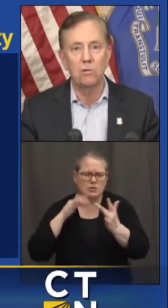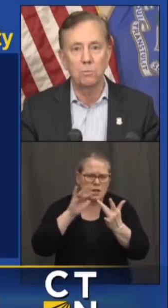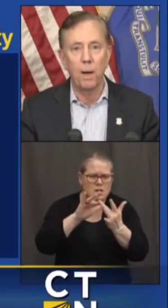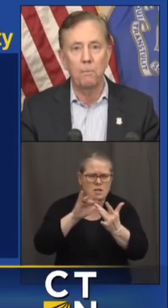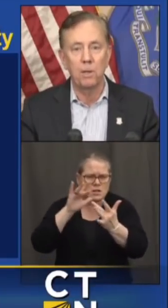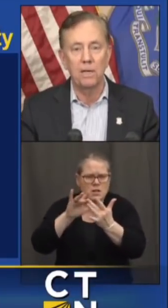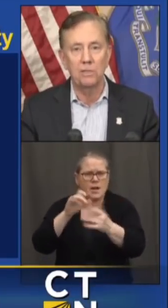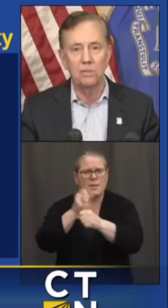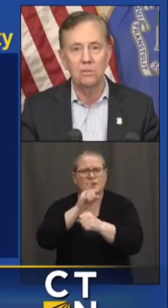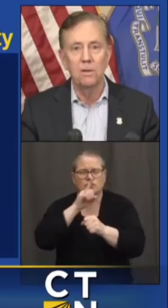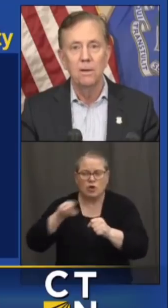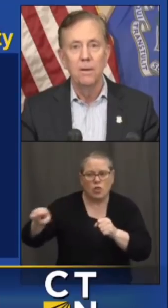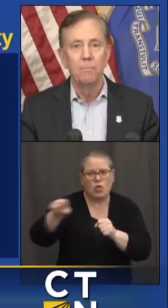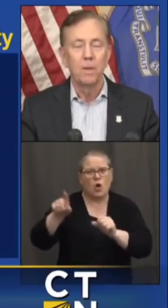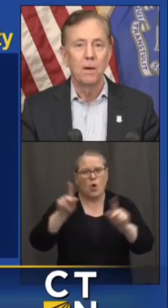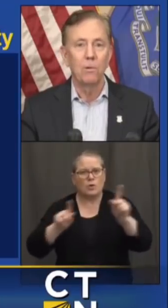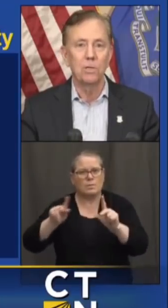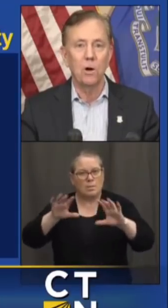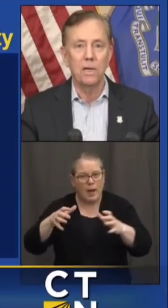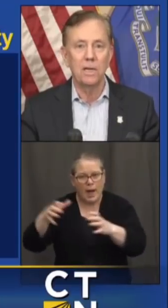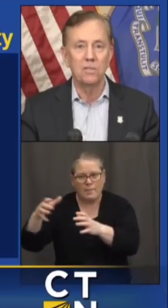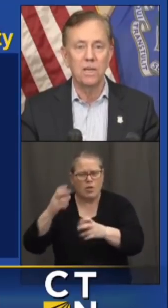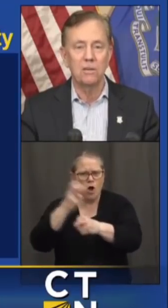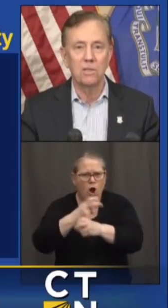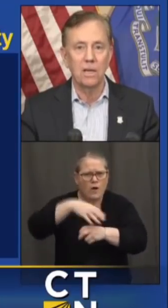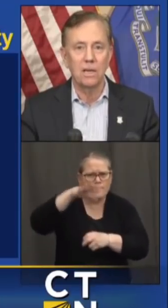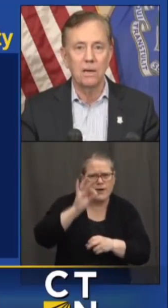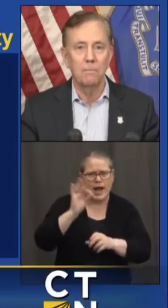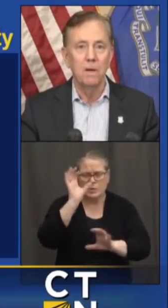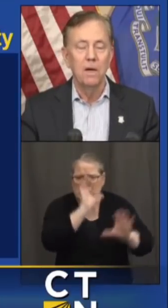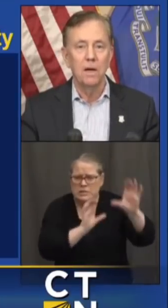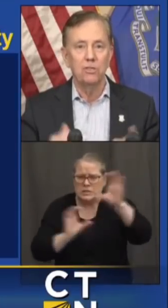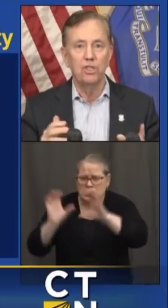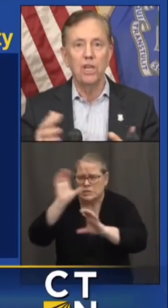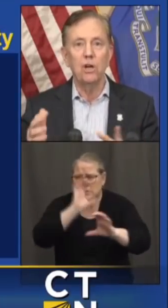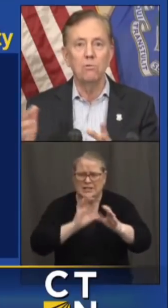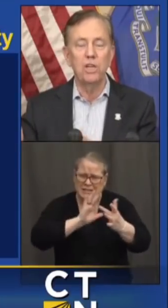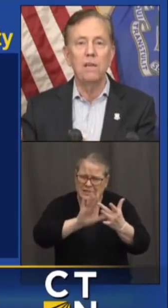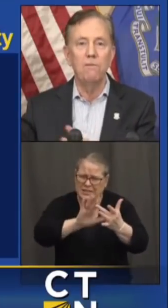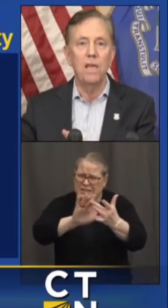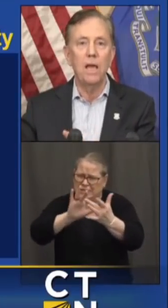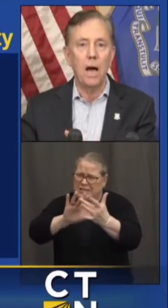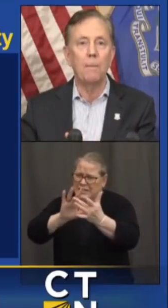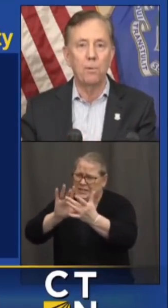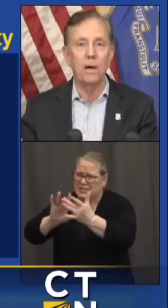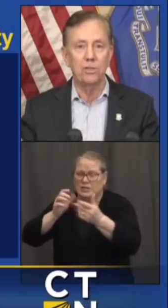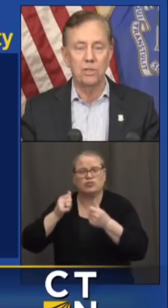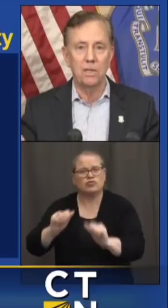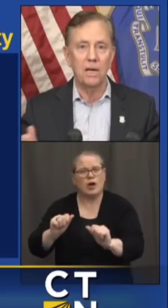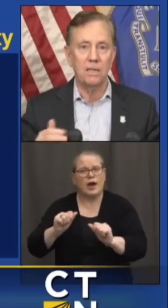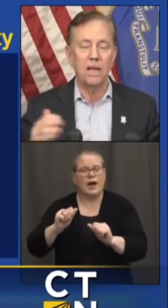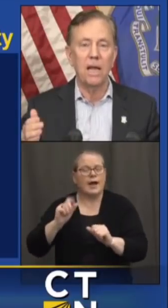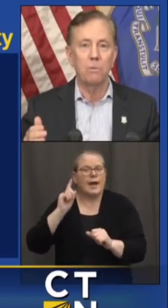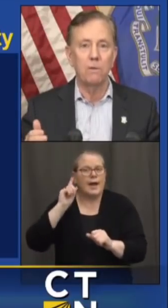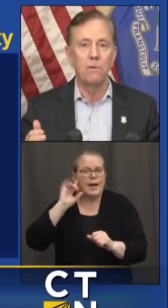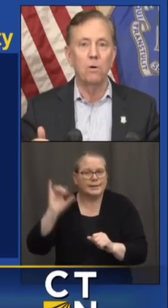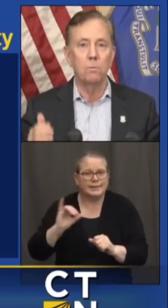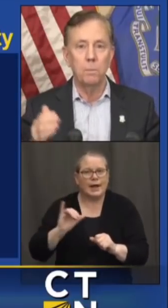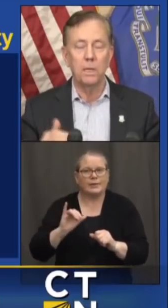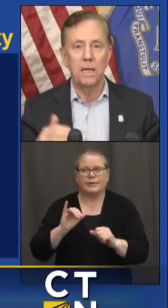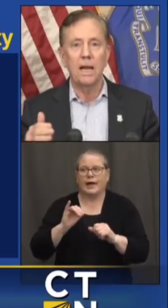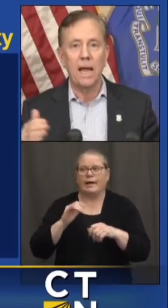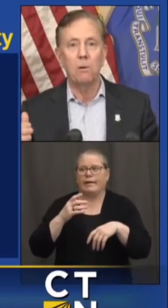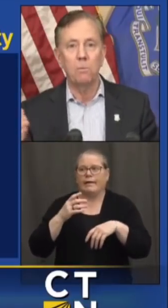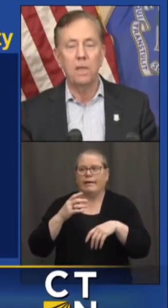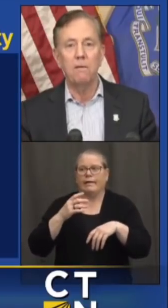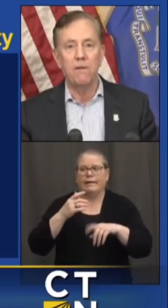reach those populations. We're talking, it sounds like a GOTV operation, not get out the vote,